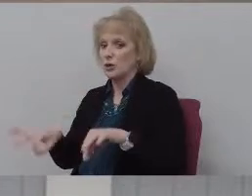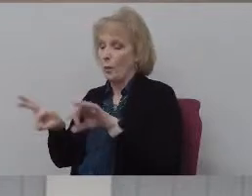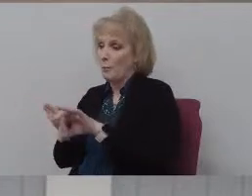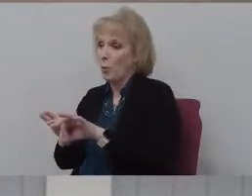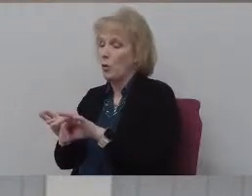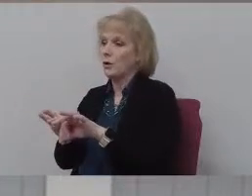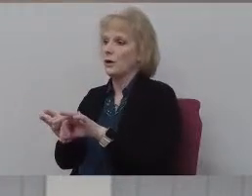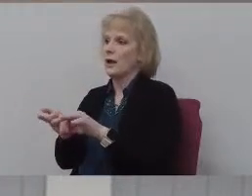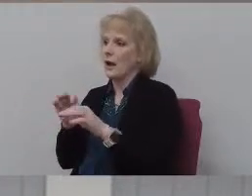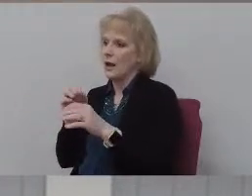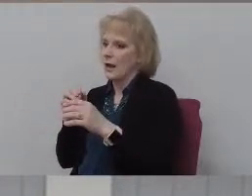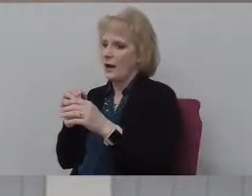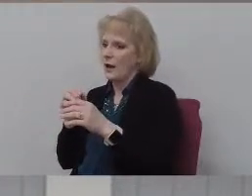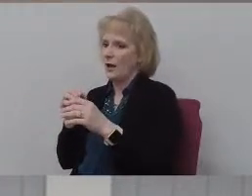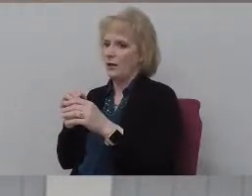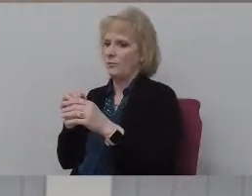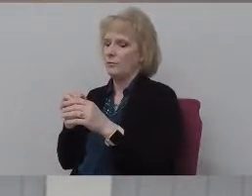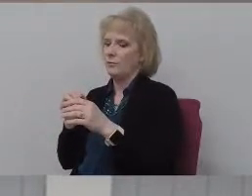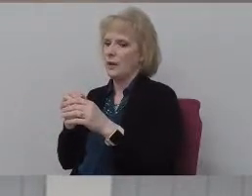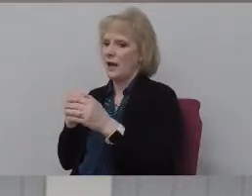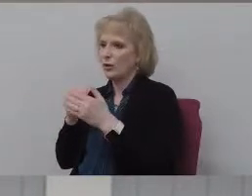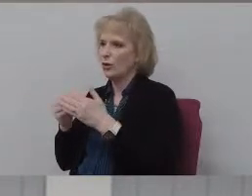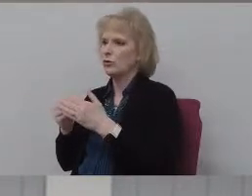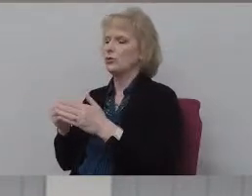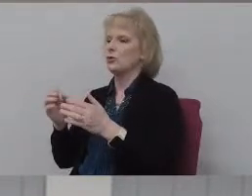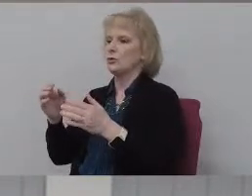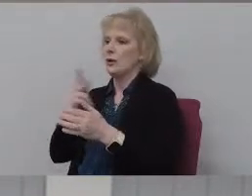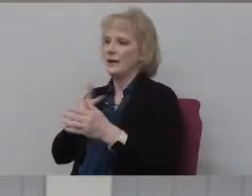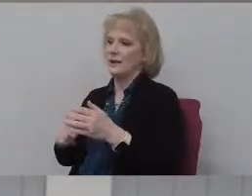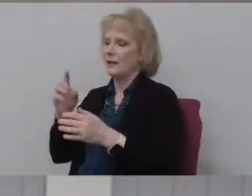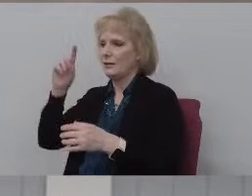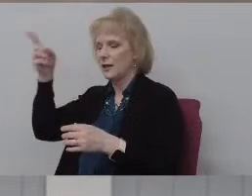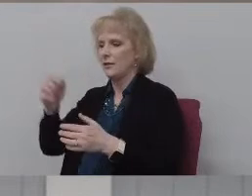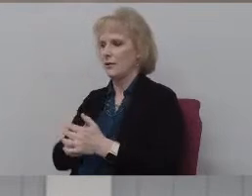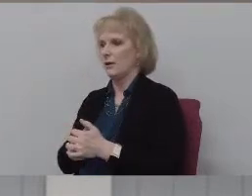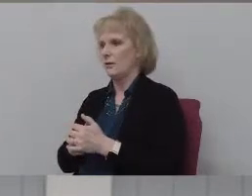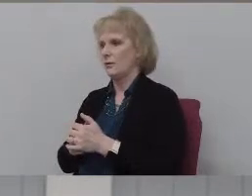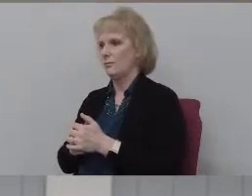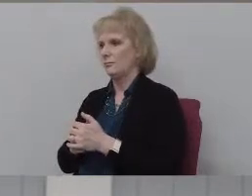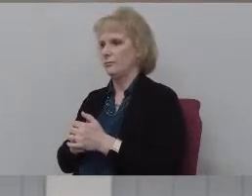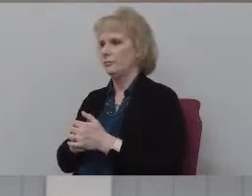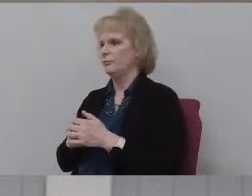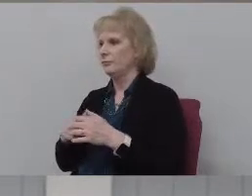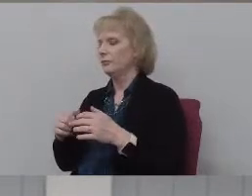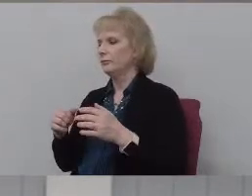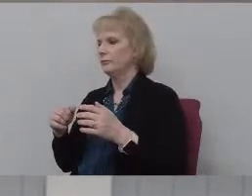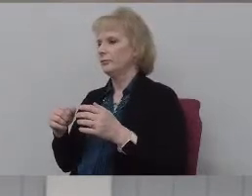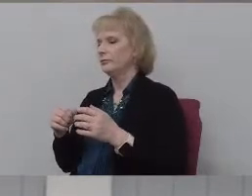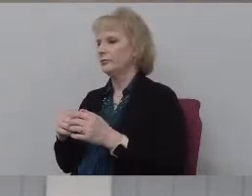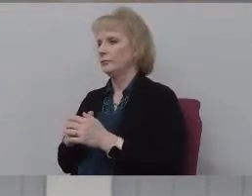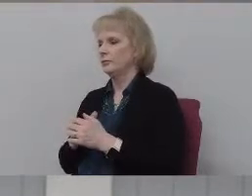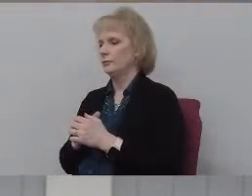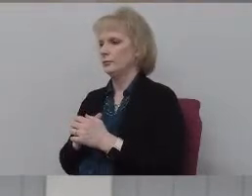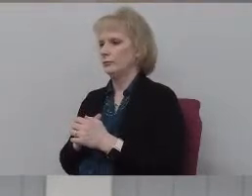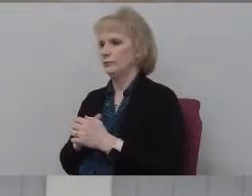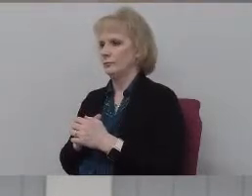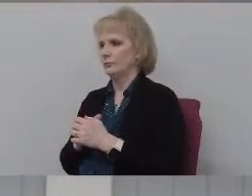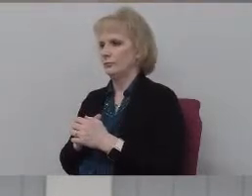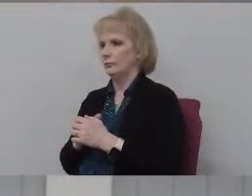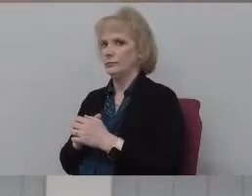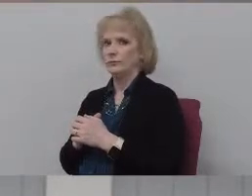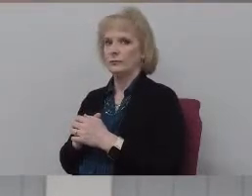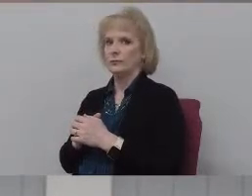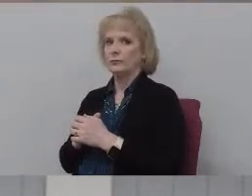that all along the years, even after David was dead, generations later, they're still naming their children in